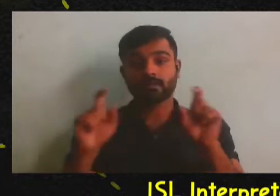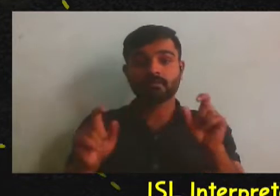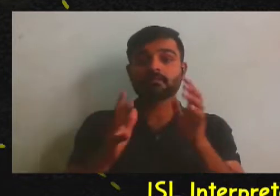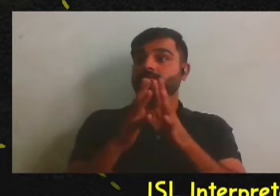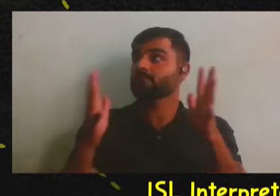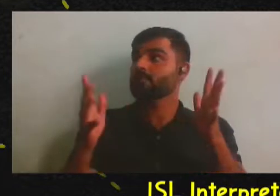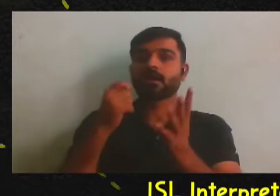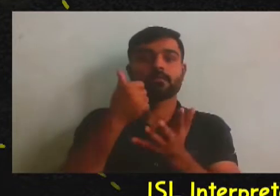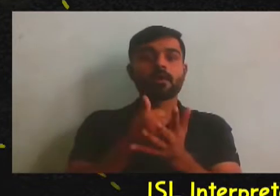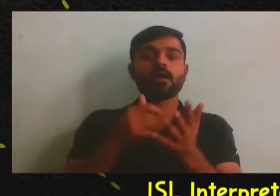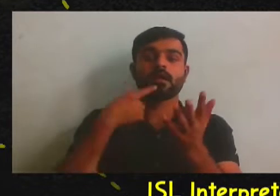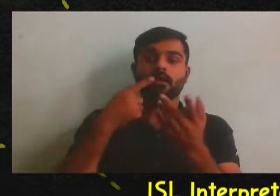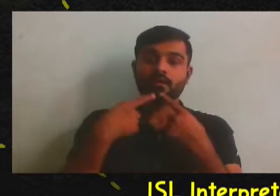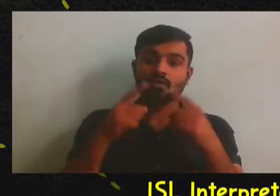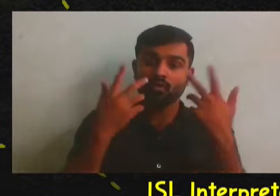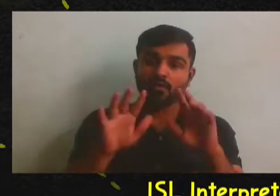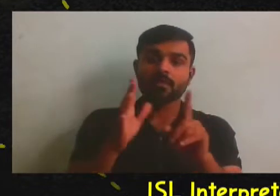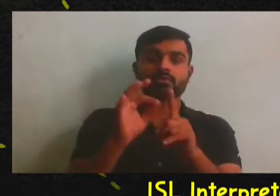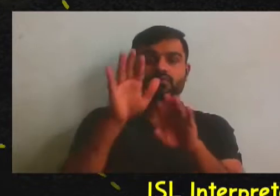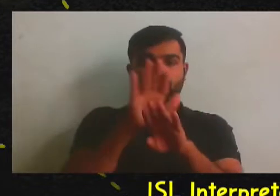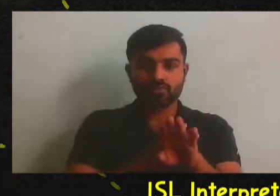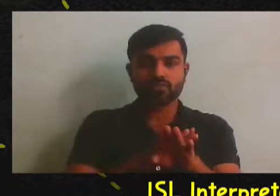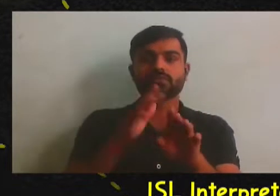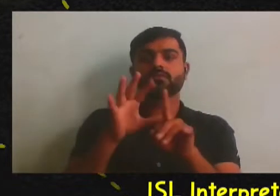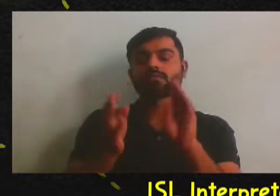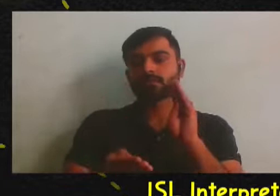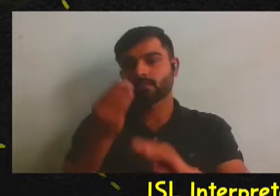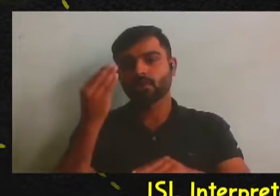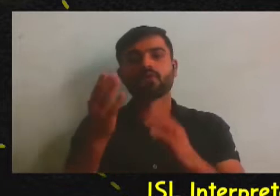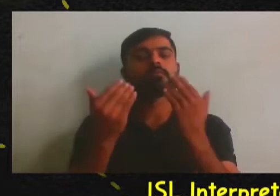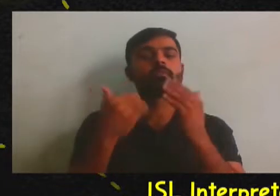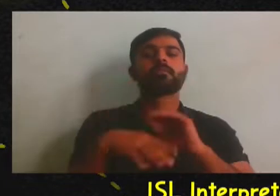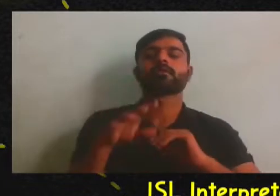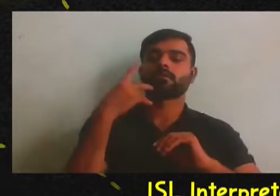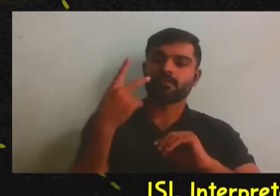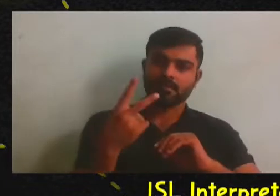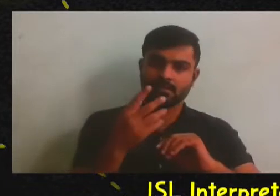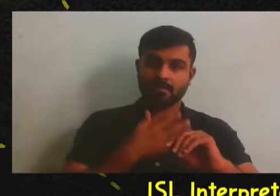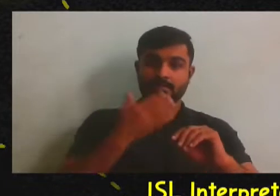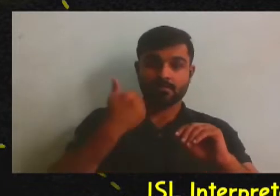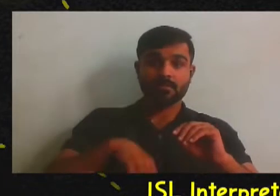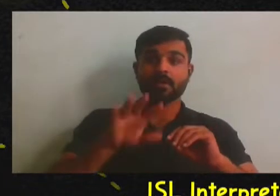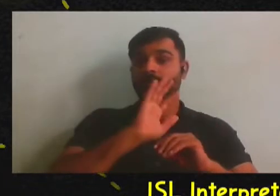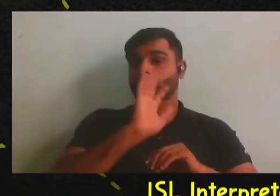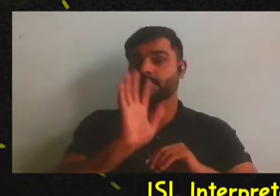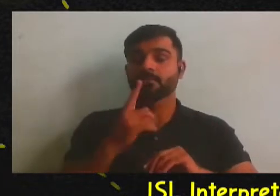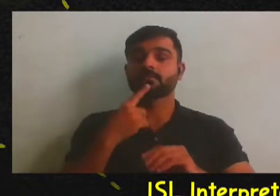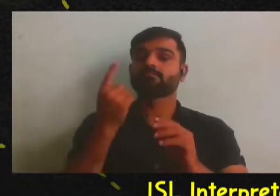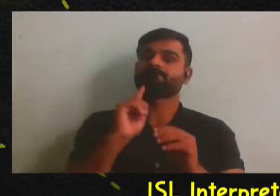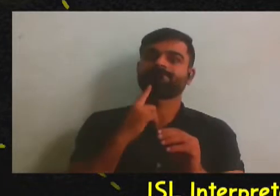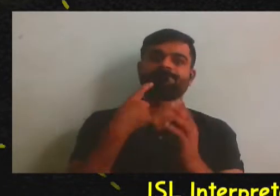bang launch and all. Let's do it slow. So do it more subversively. And two, I think my only nod to the very restrictive